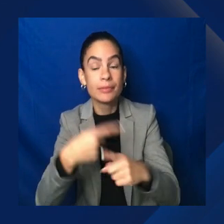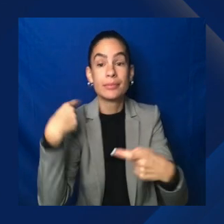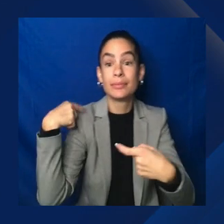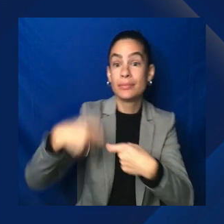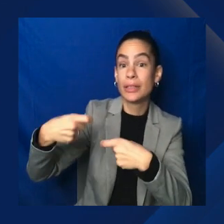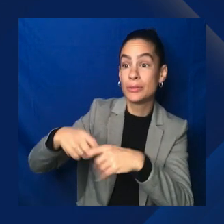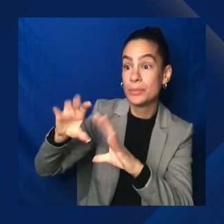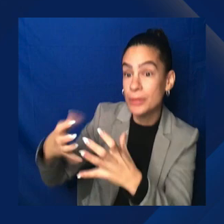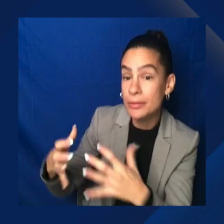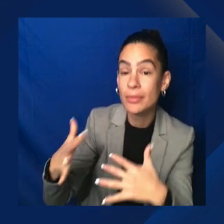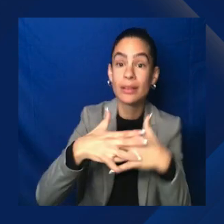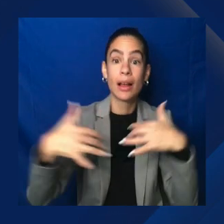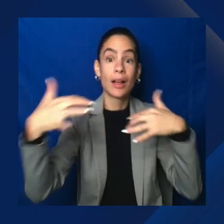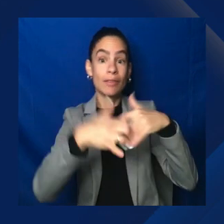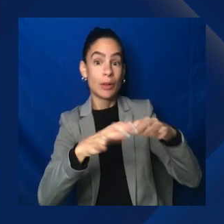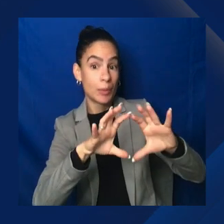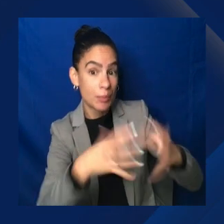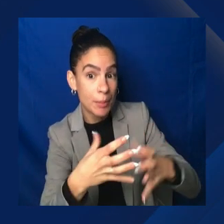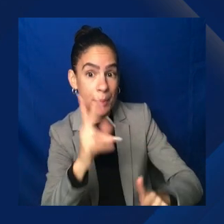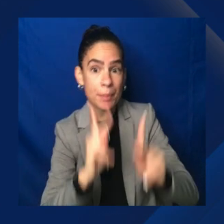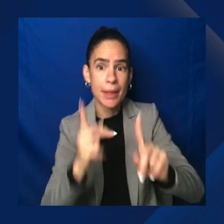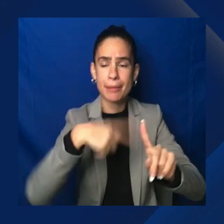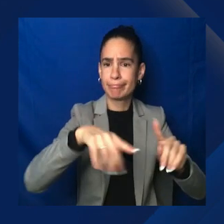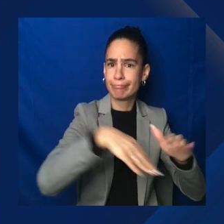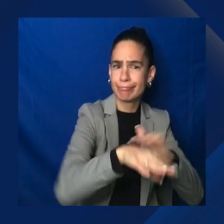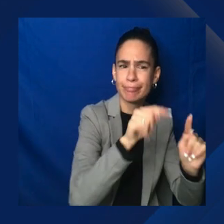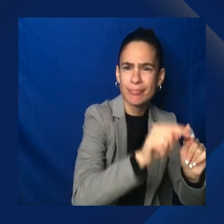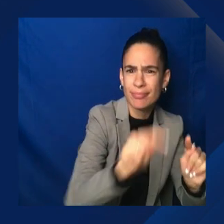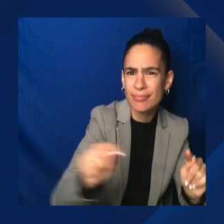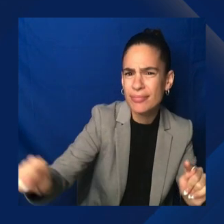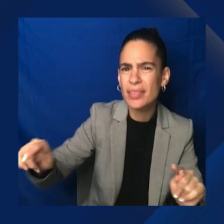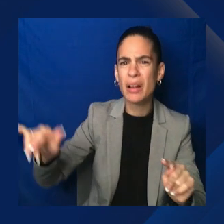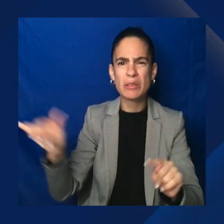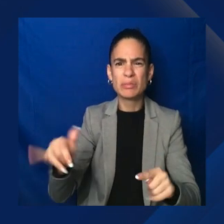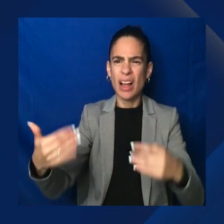also experience pregnancy complications